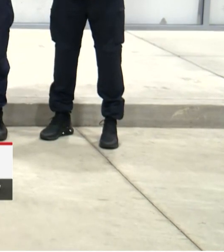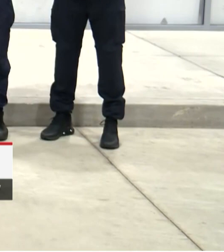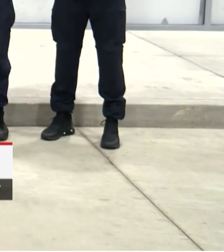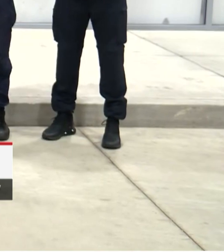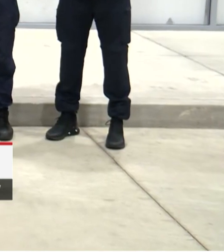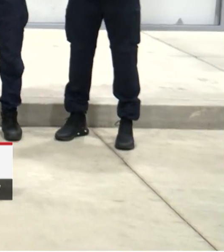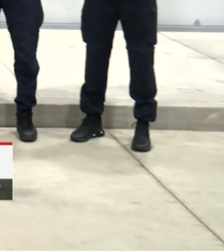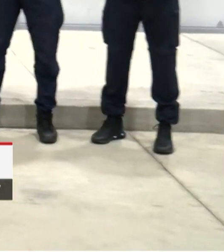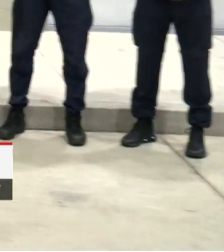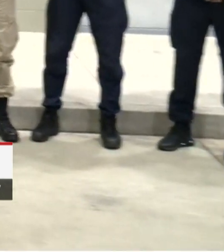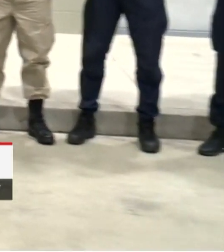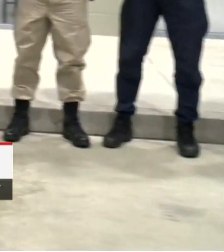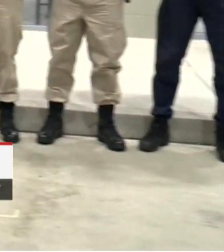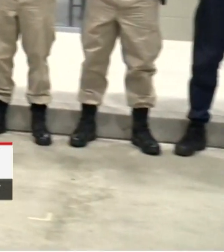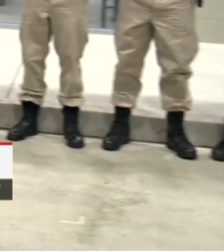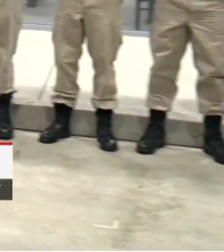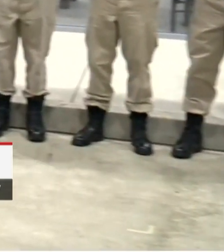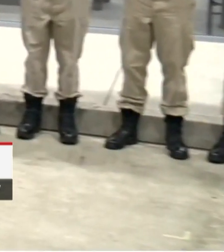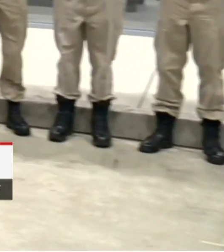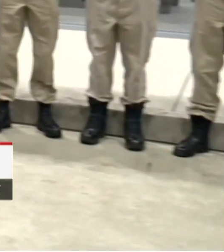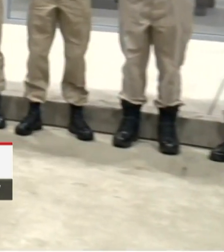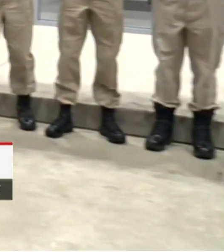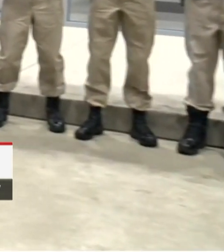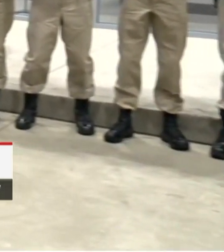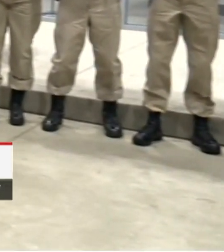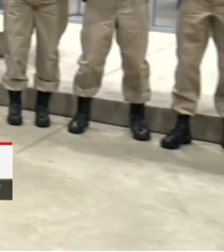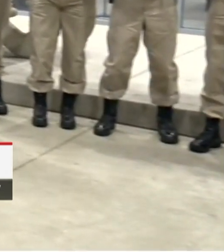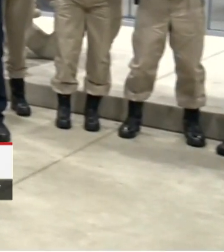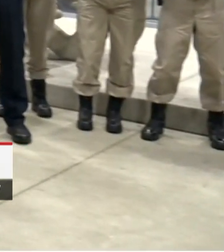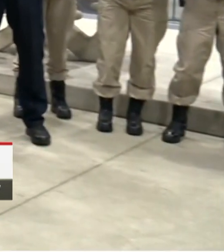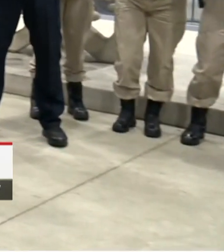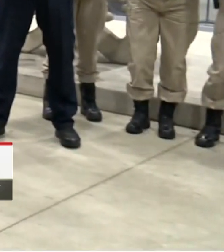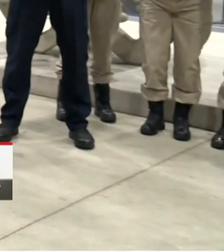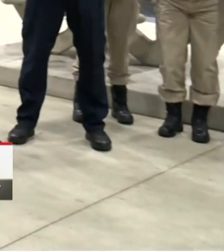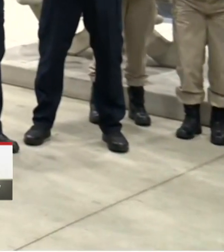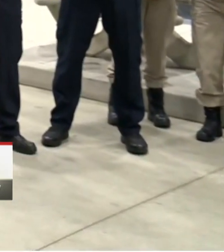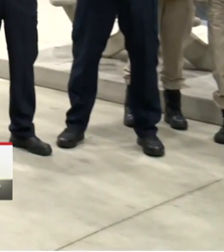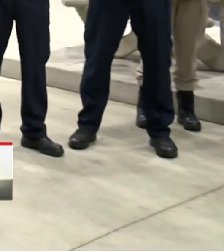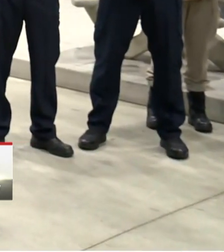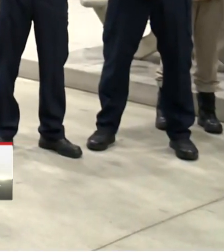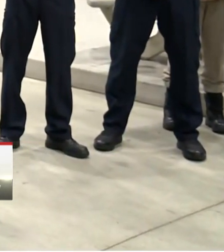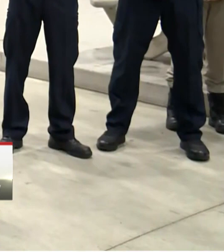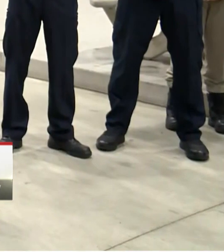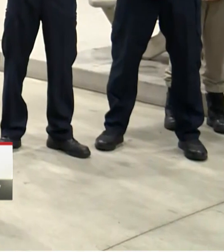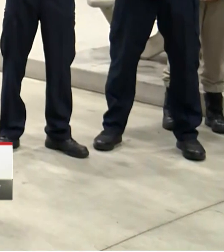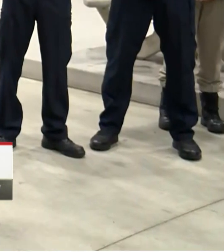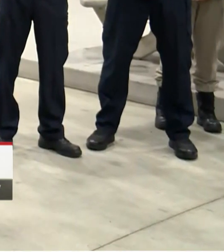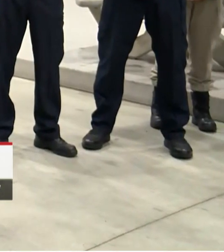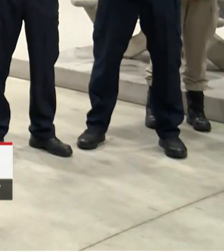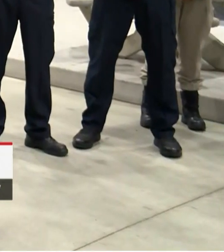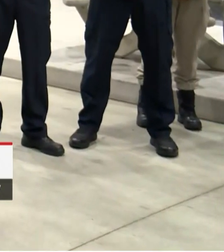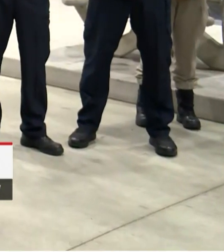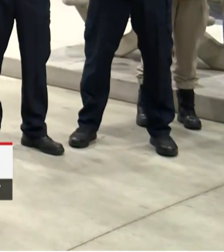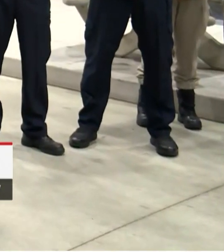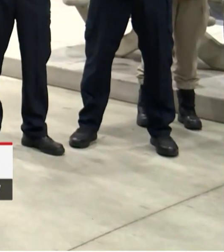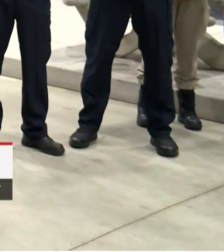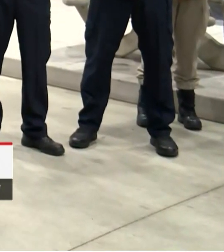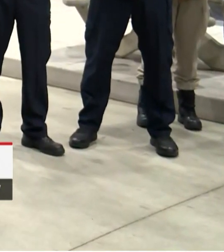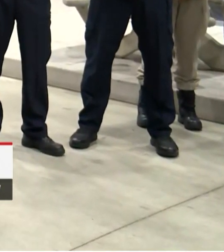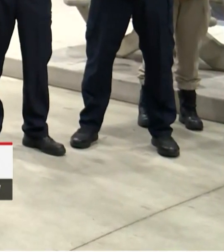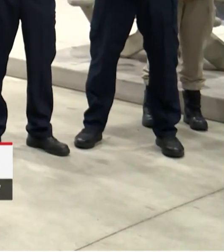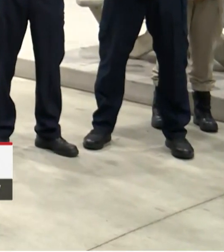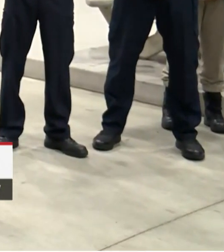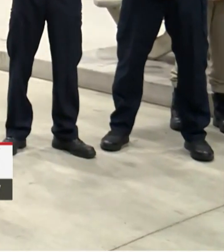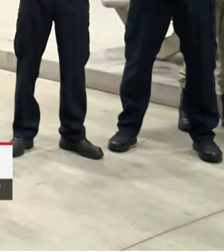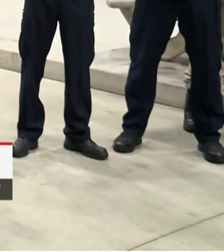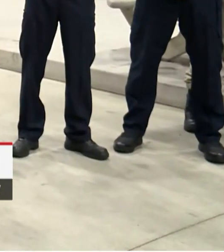In reference to ABLE, where we did see the positive interaction occur, Officer Stewart came up.